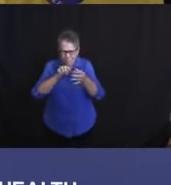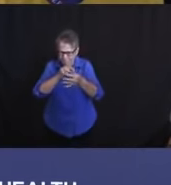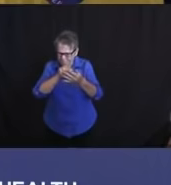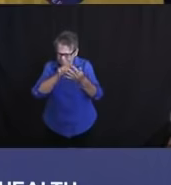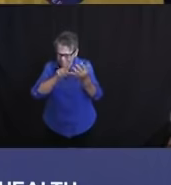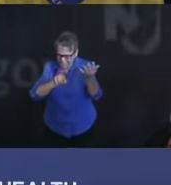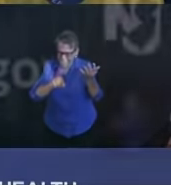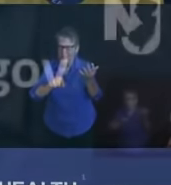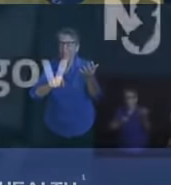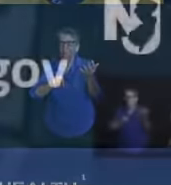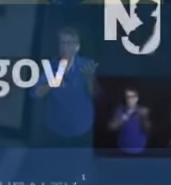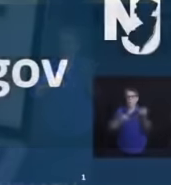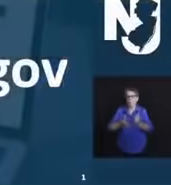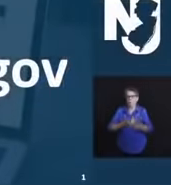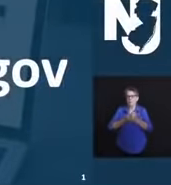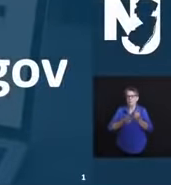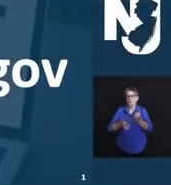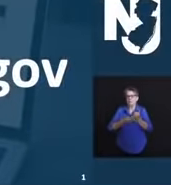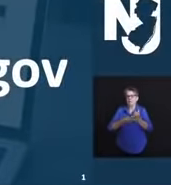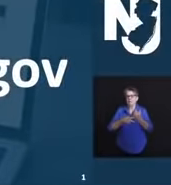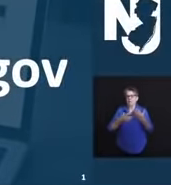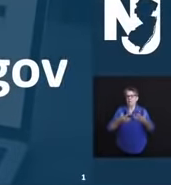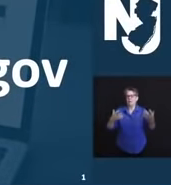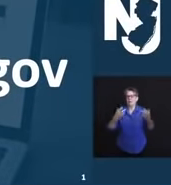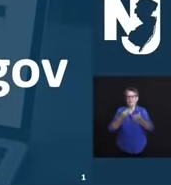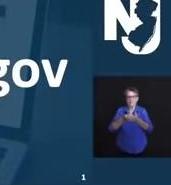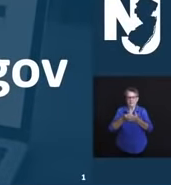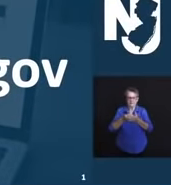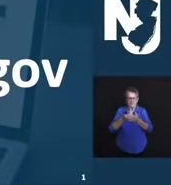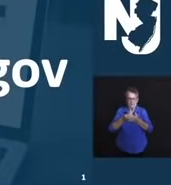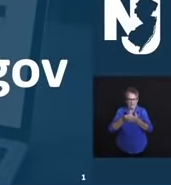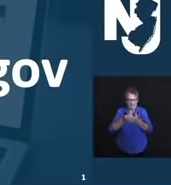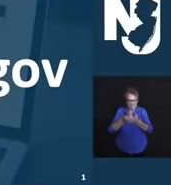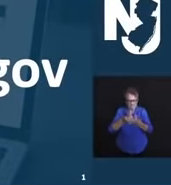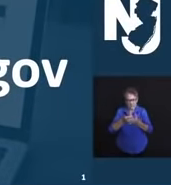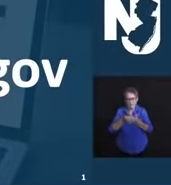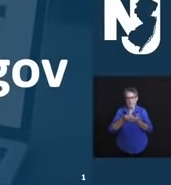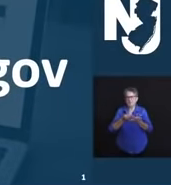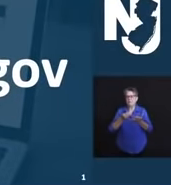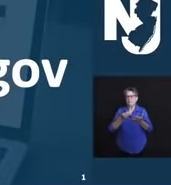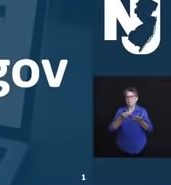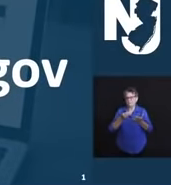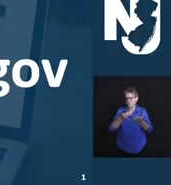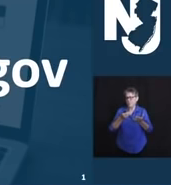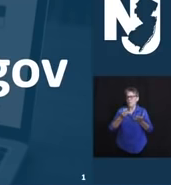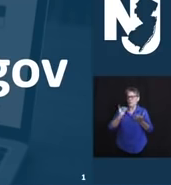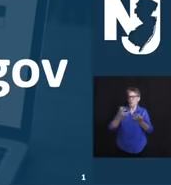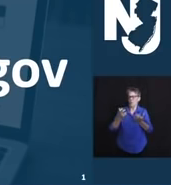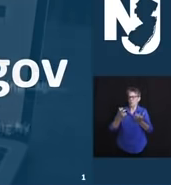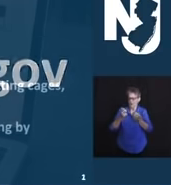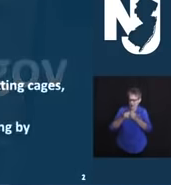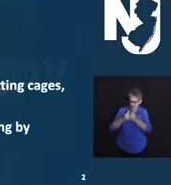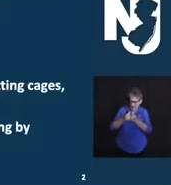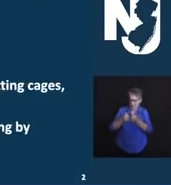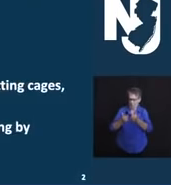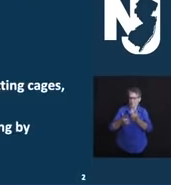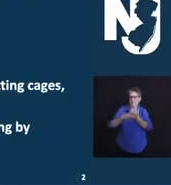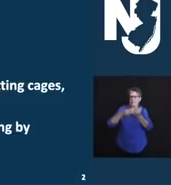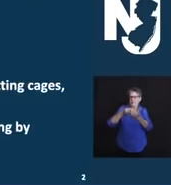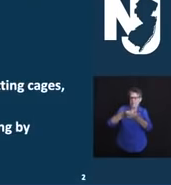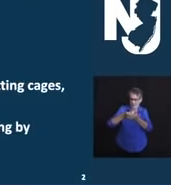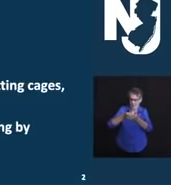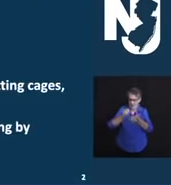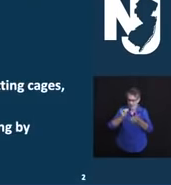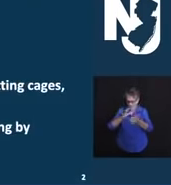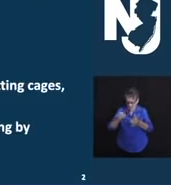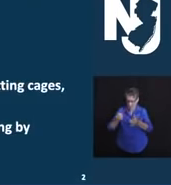of the health care. So all in all, so far, it's been a good day for our state and our future. And tomorrow